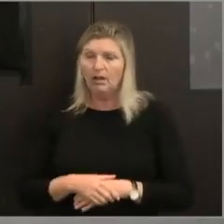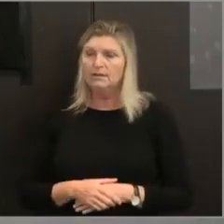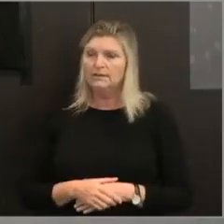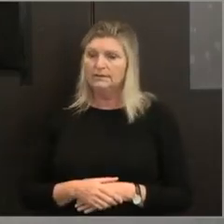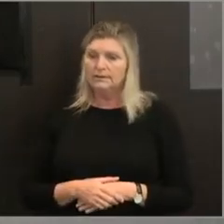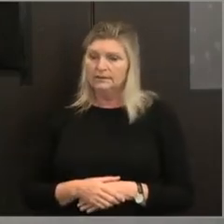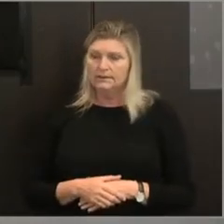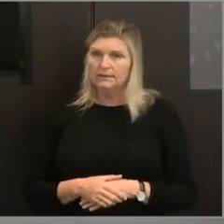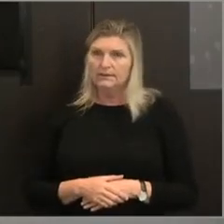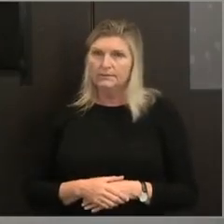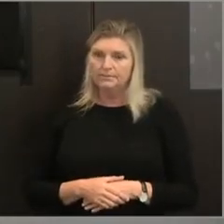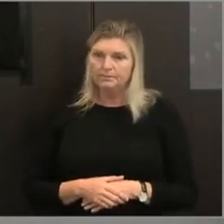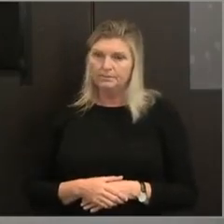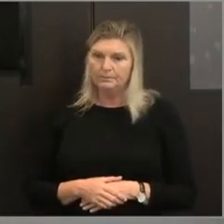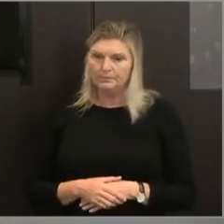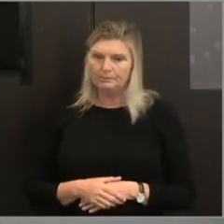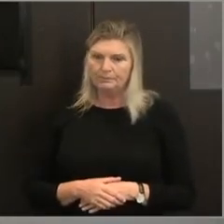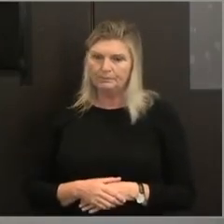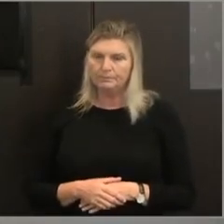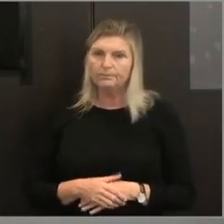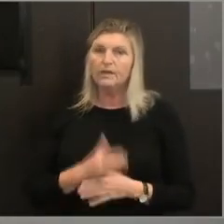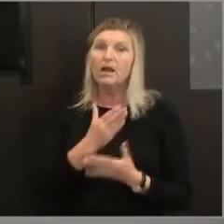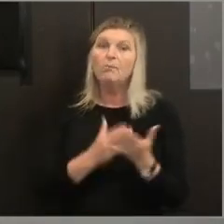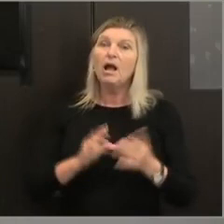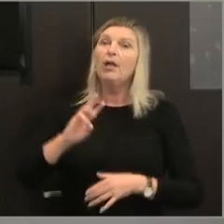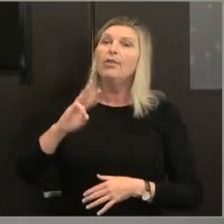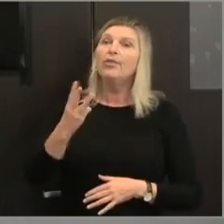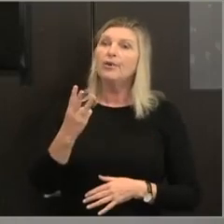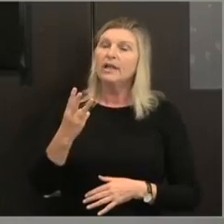Part 3, tikanga and te tiriti o Waitangi.